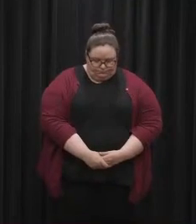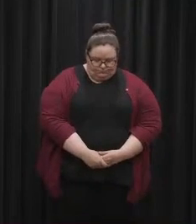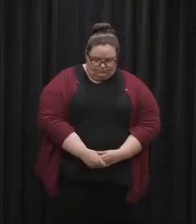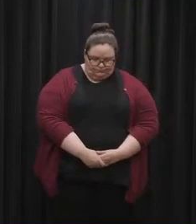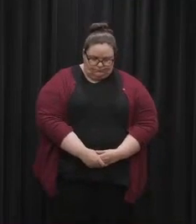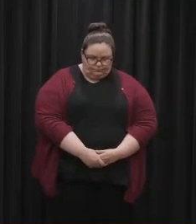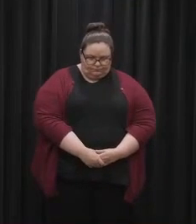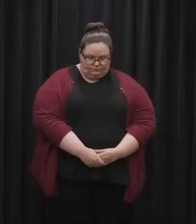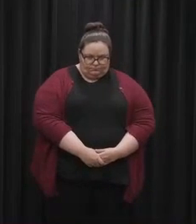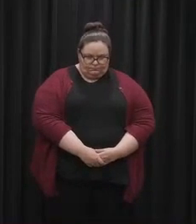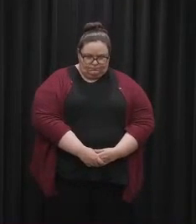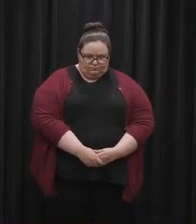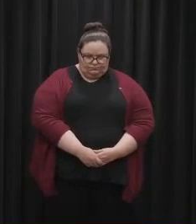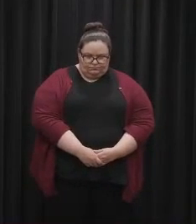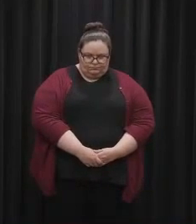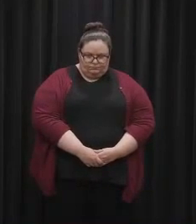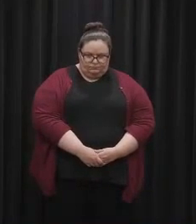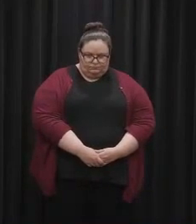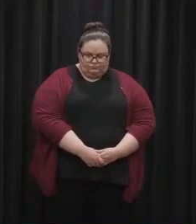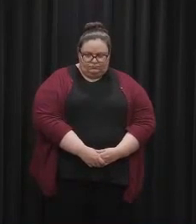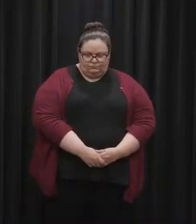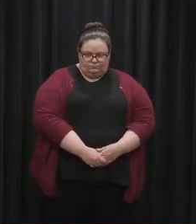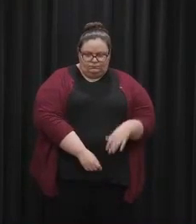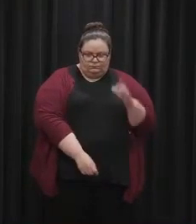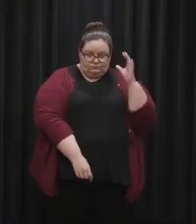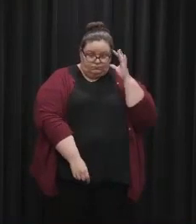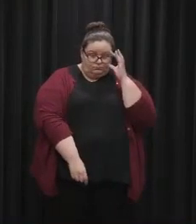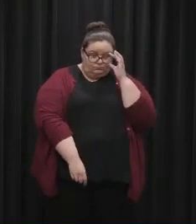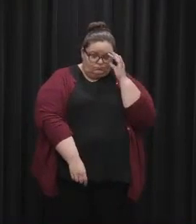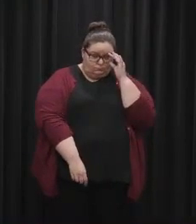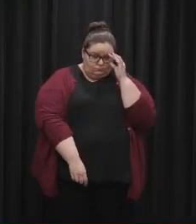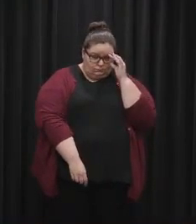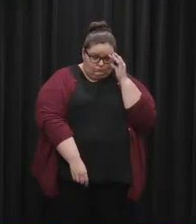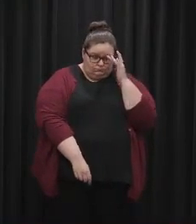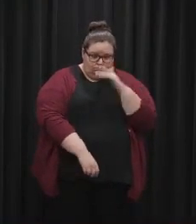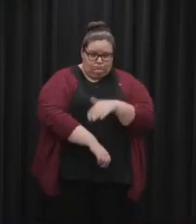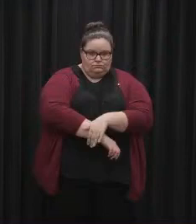we are now with schools that have COVID-19 cases.